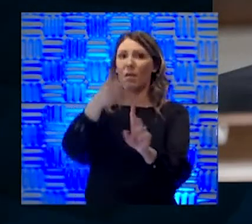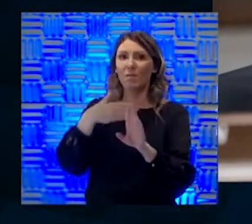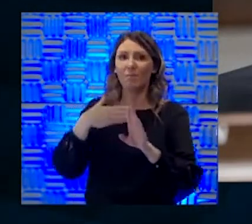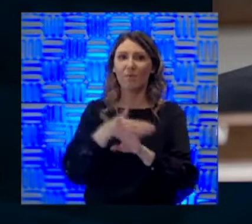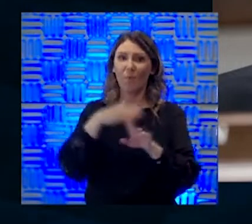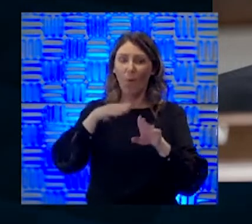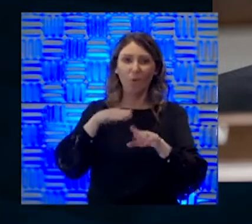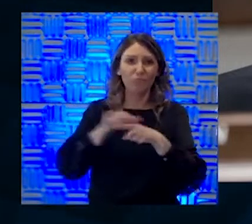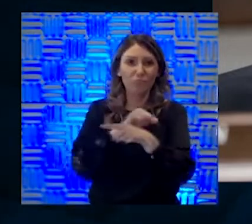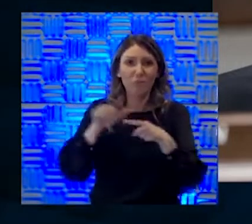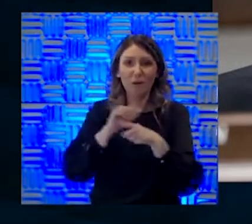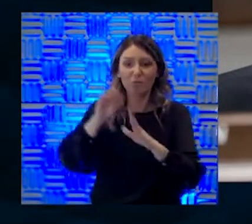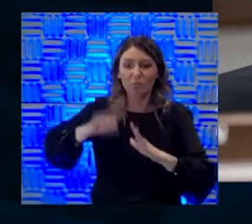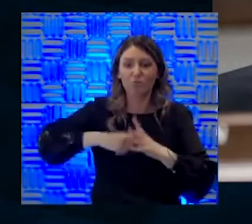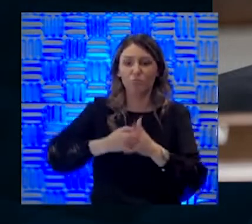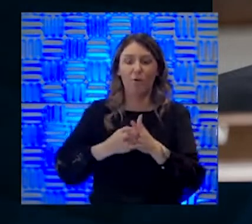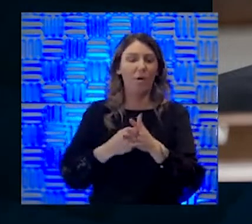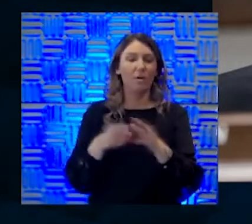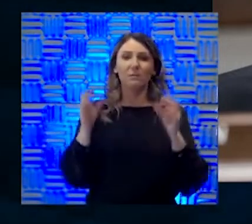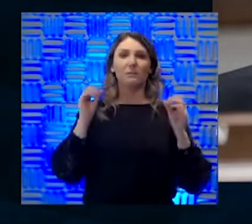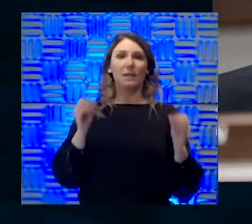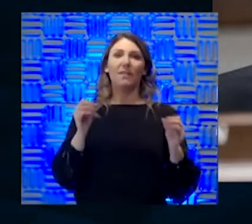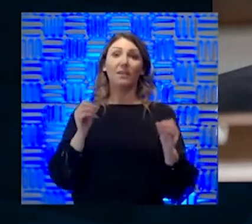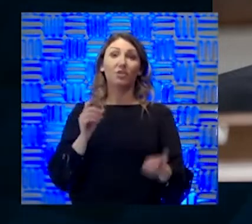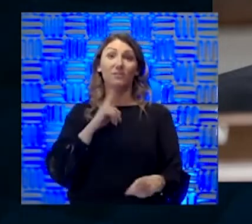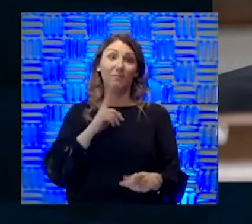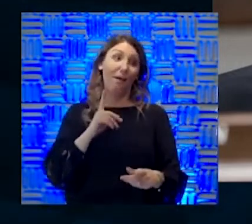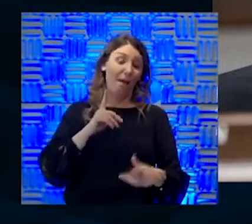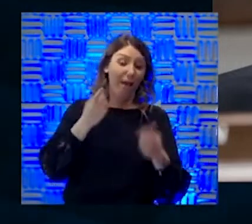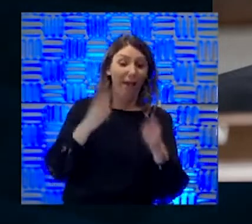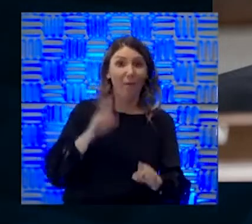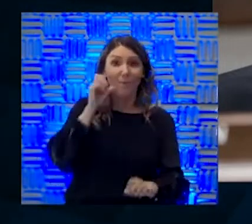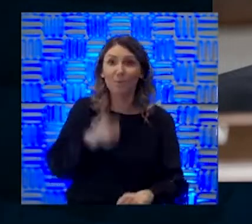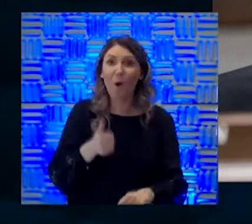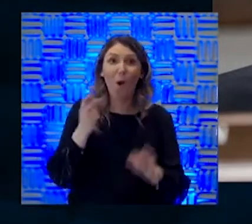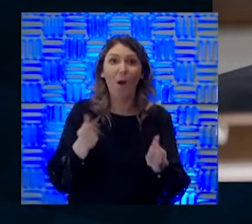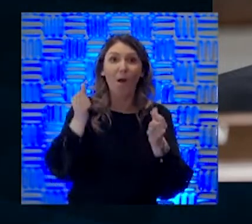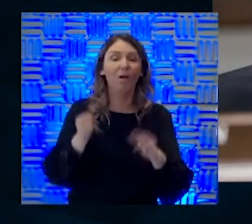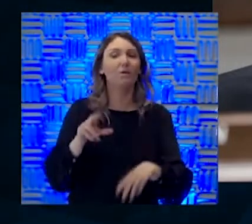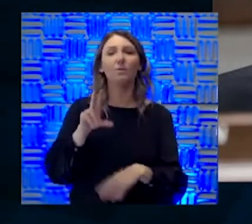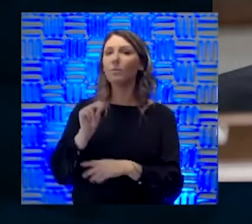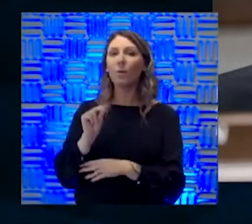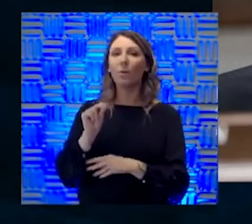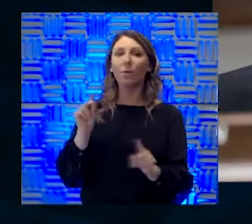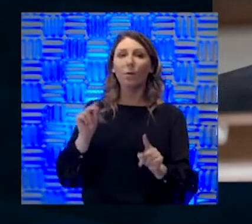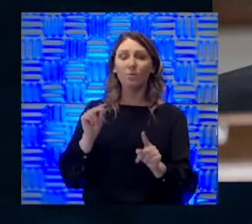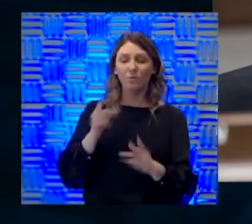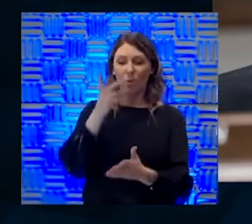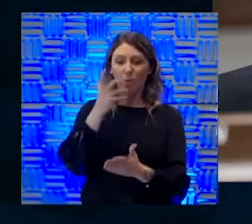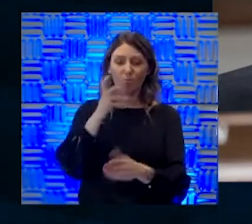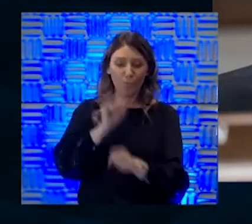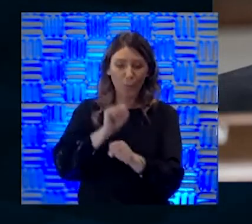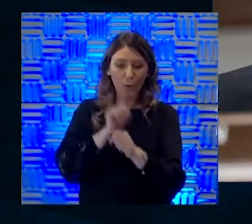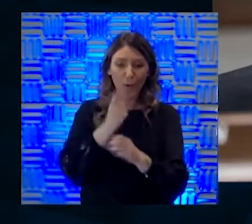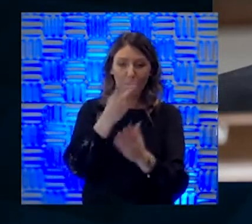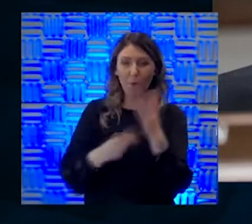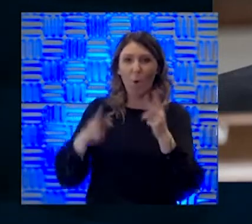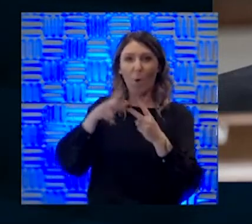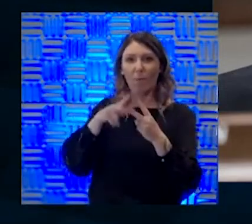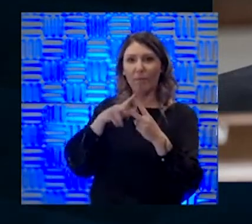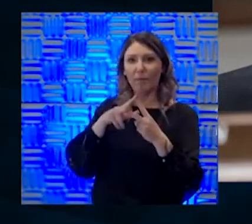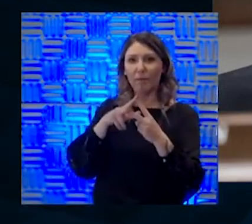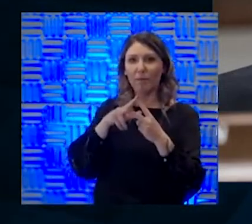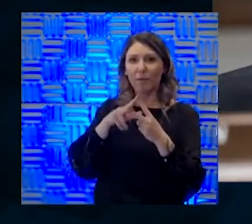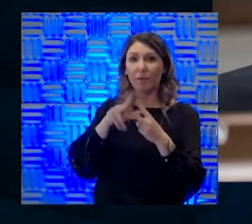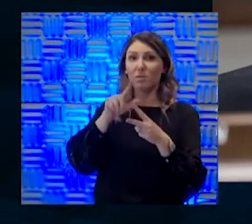So it's nothing that's just around the corner. In the meantime, as we work on both, let me say it that way, testing becomes even